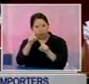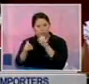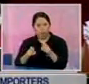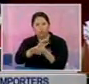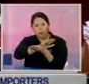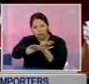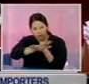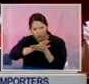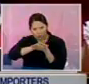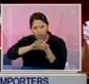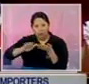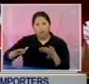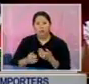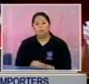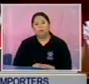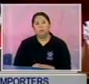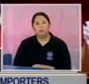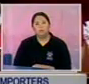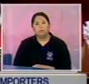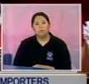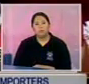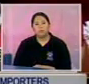I could not object to the